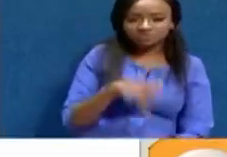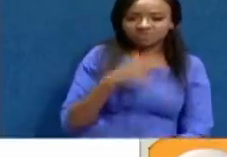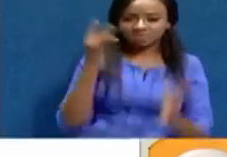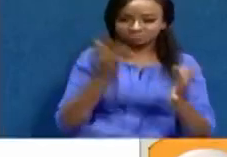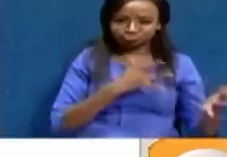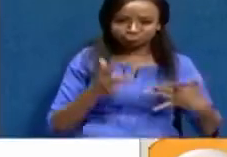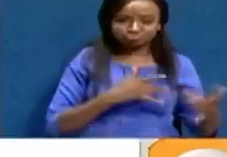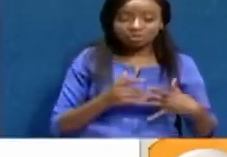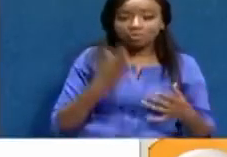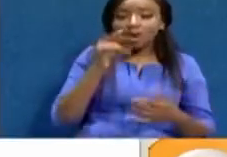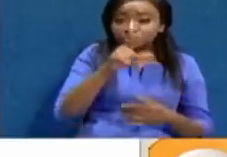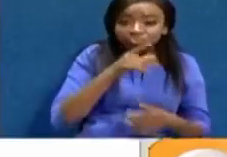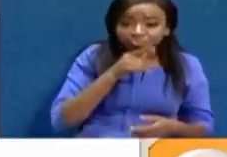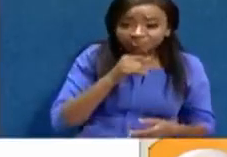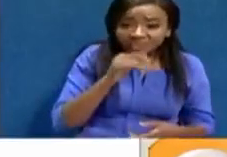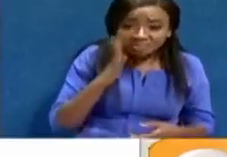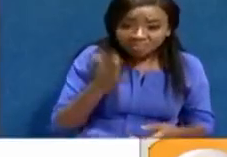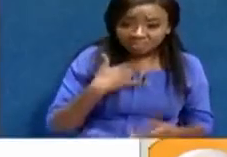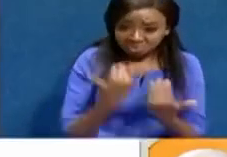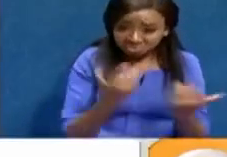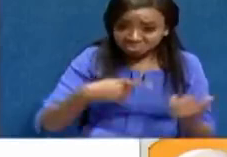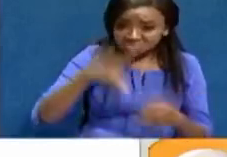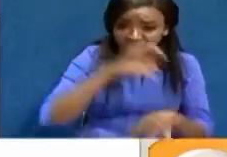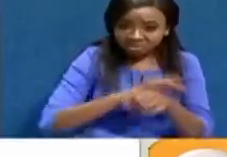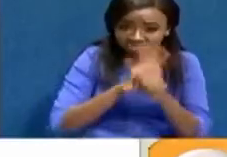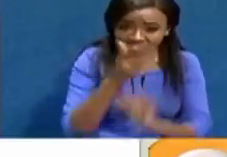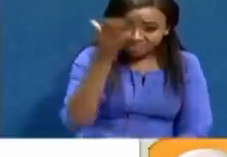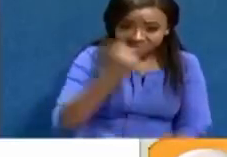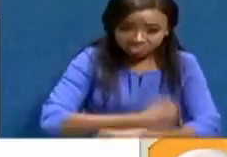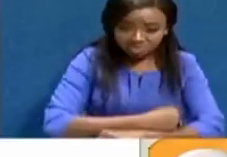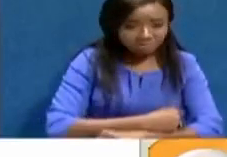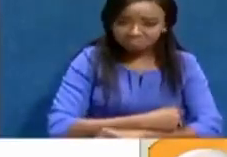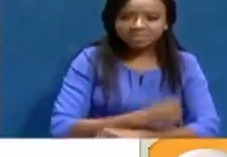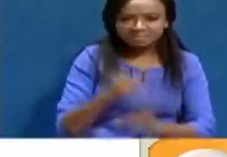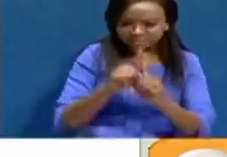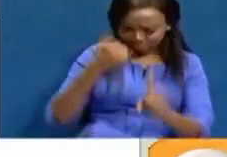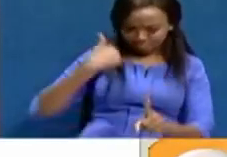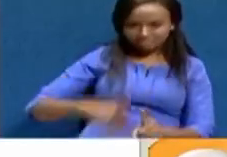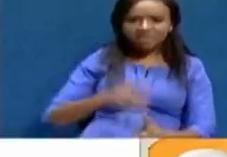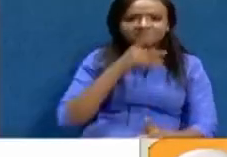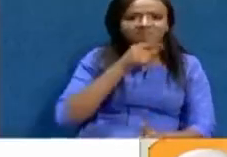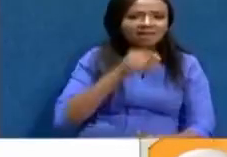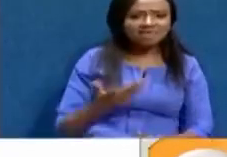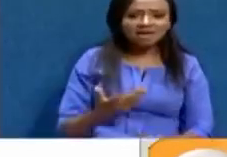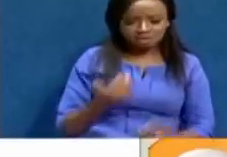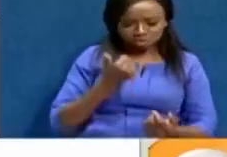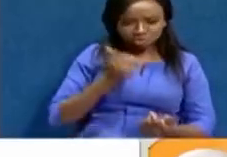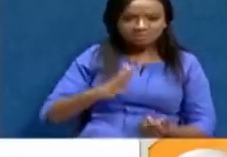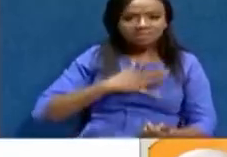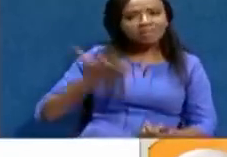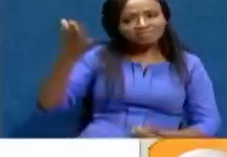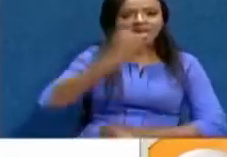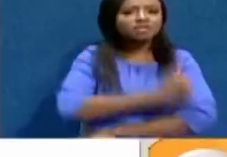no parent would want to have their child in harm's way. I know because I'm a parent, and for the record, my daughter is in school right